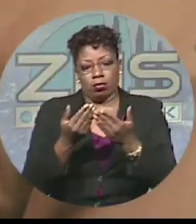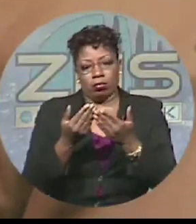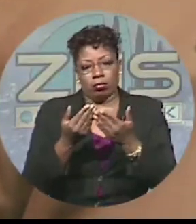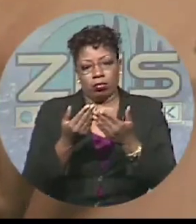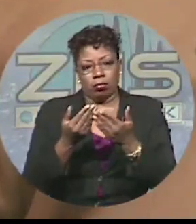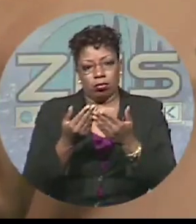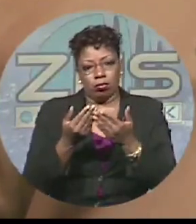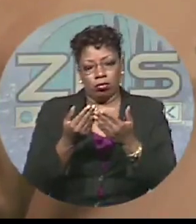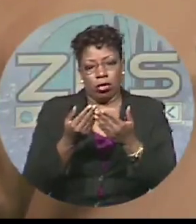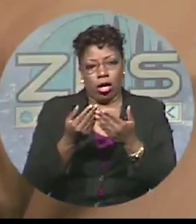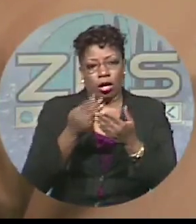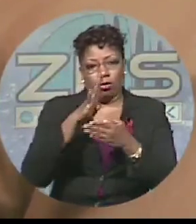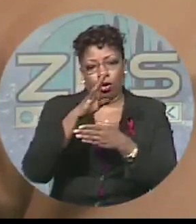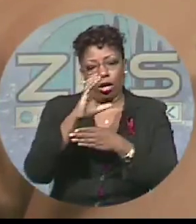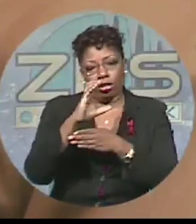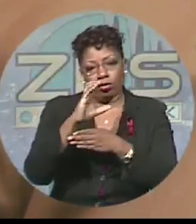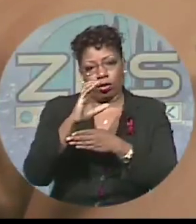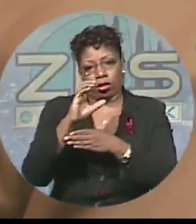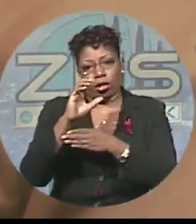thereabout watts,